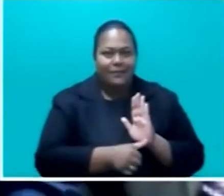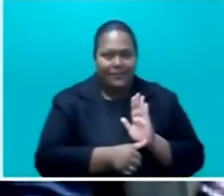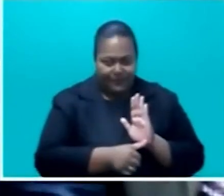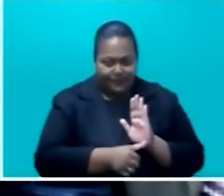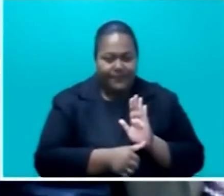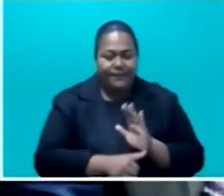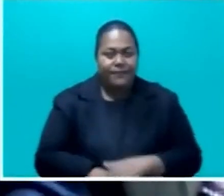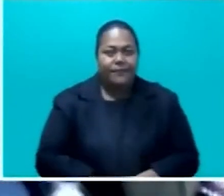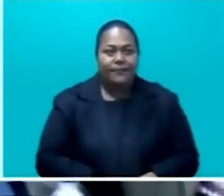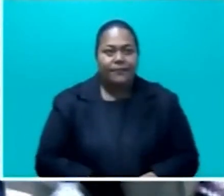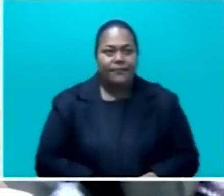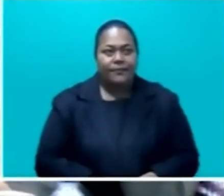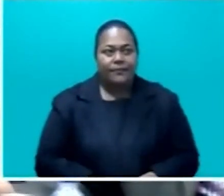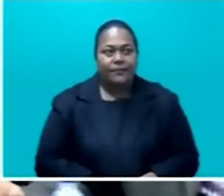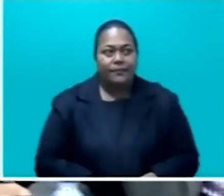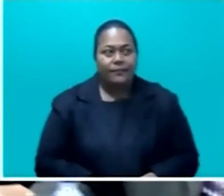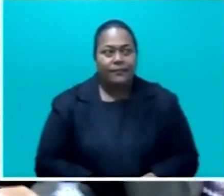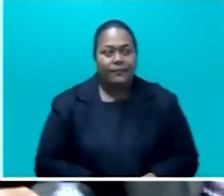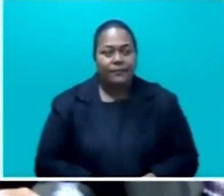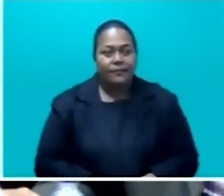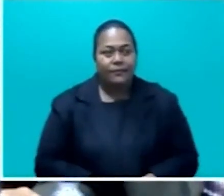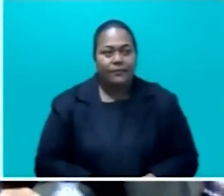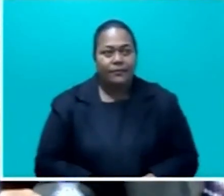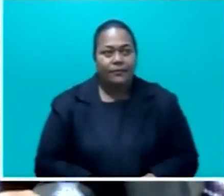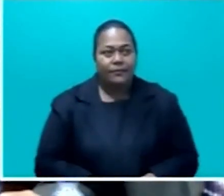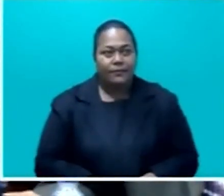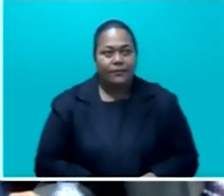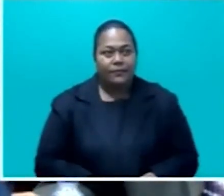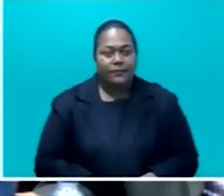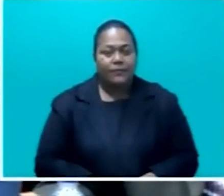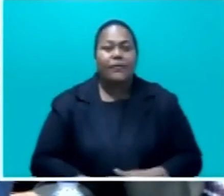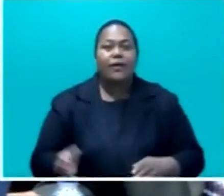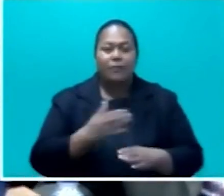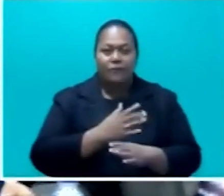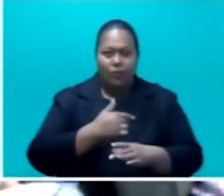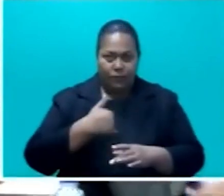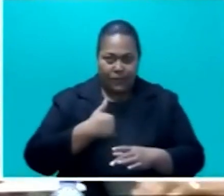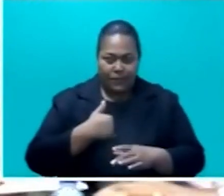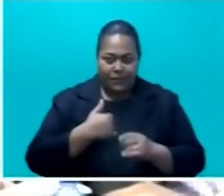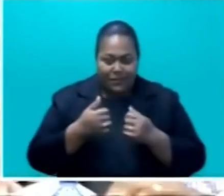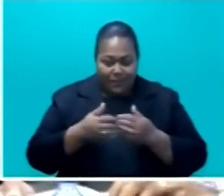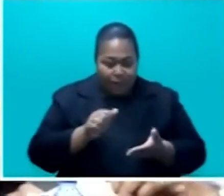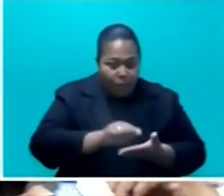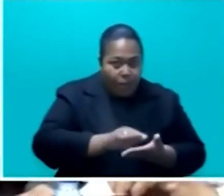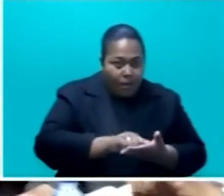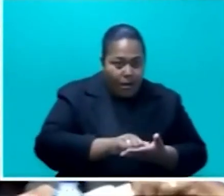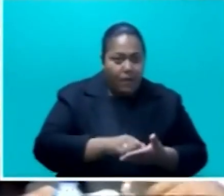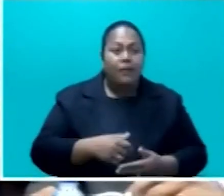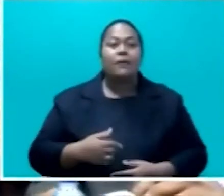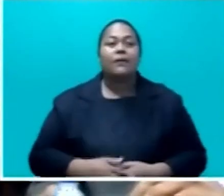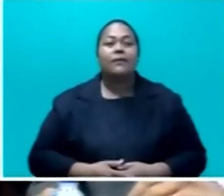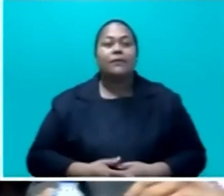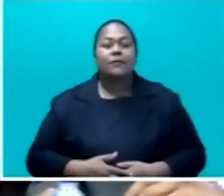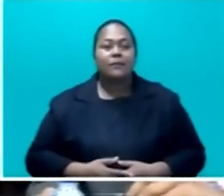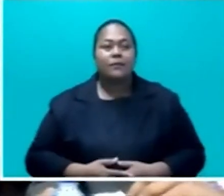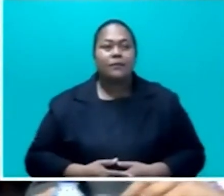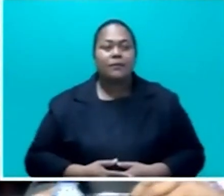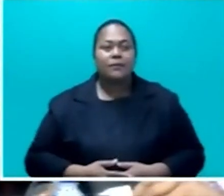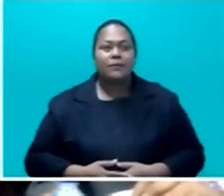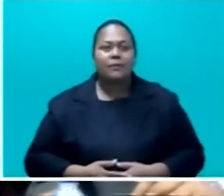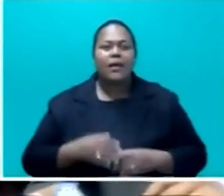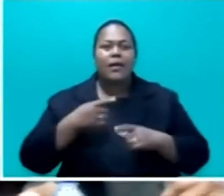Before I touch on speaking notes, Mr. Speaker, sir, may I be guided? The words of